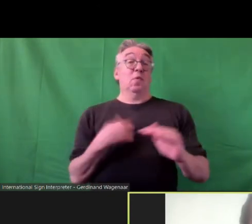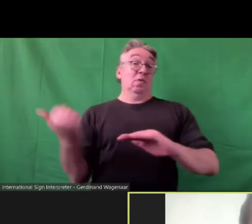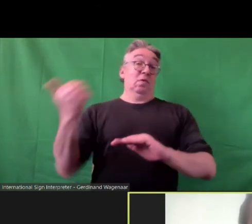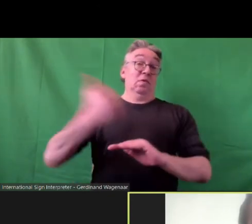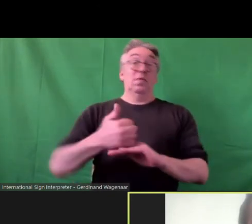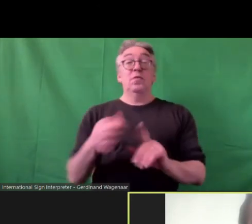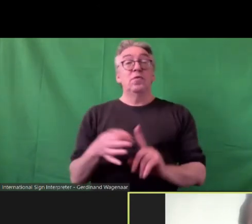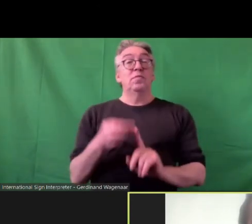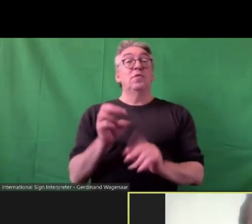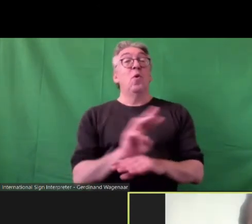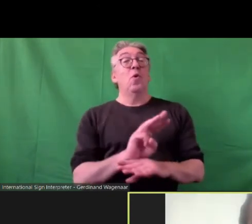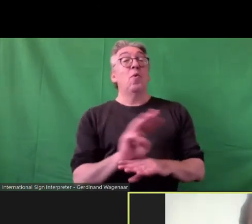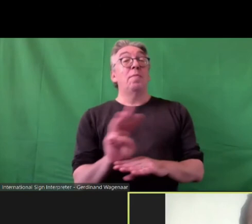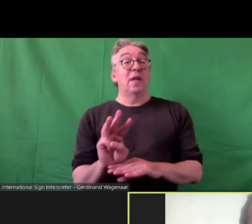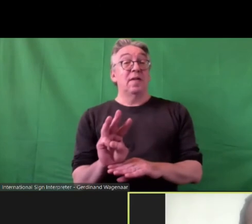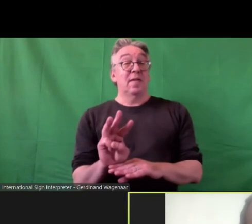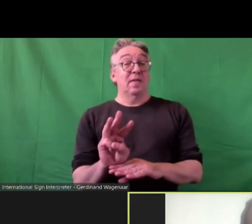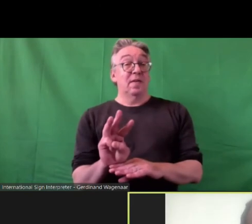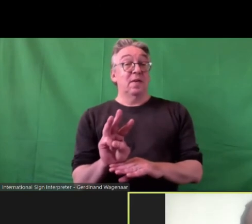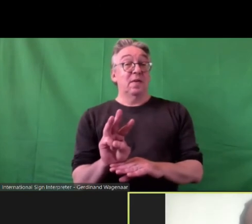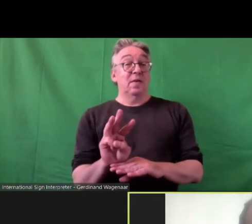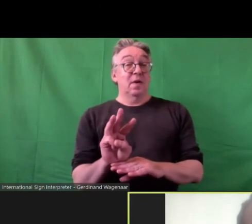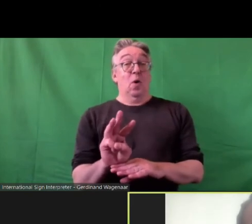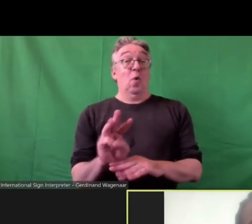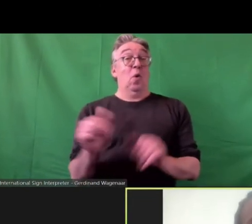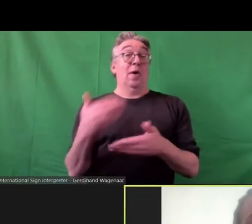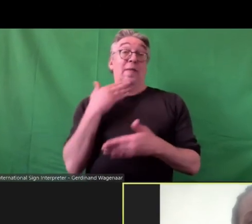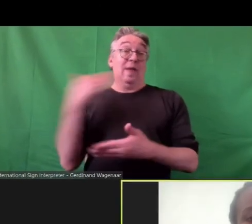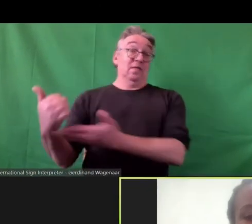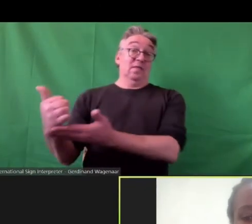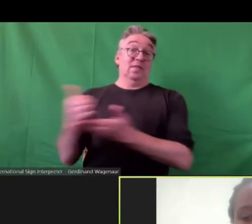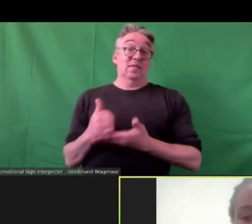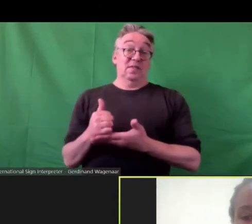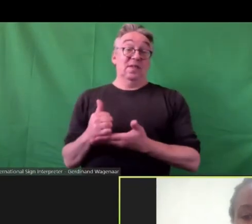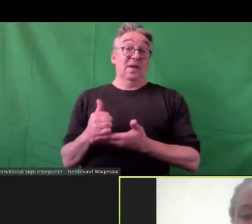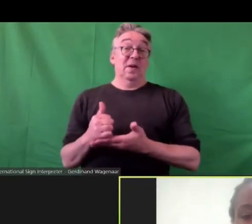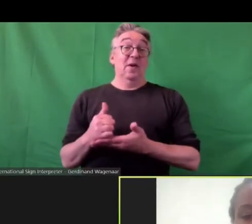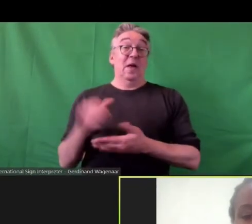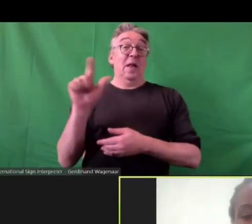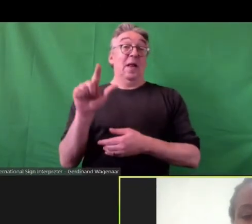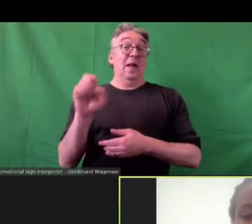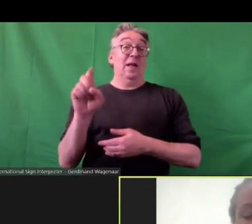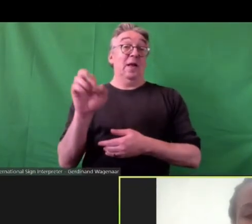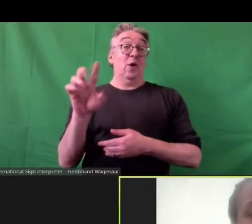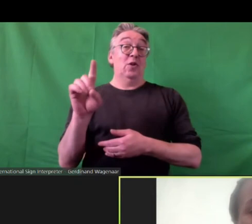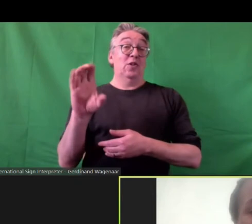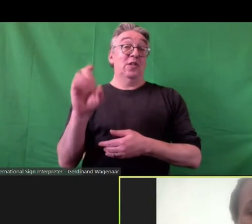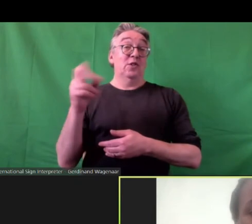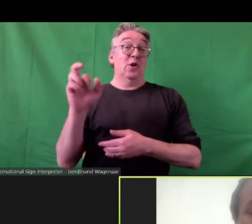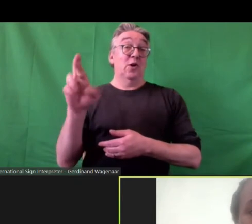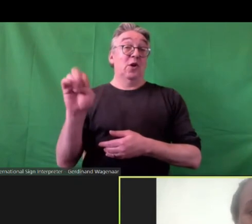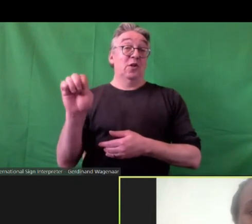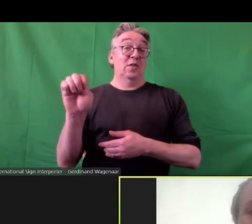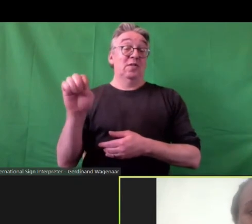partnership with Leonard Cheshire, that is the I2I project. And through this